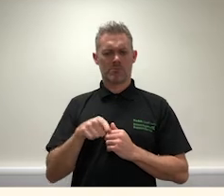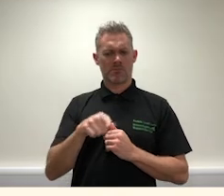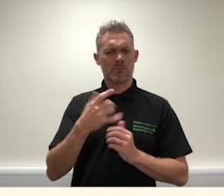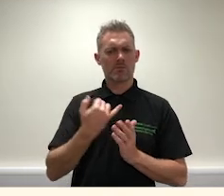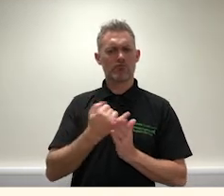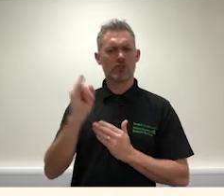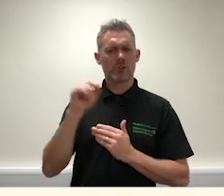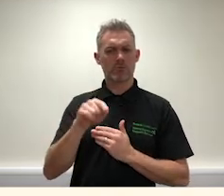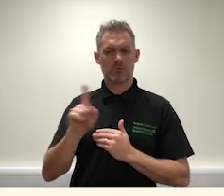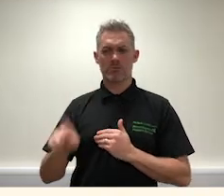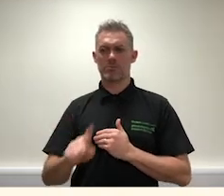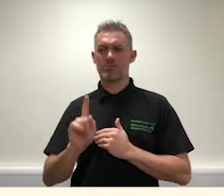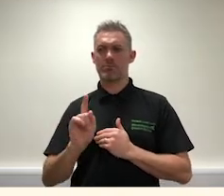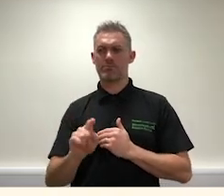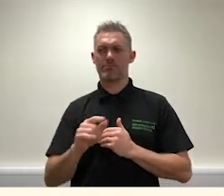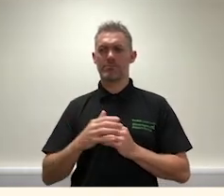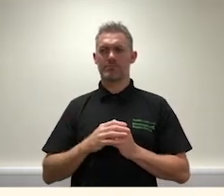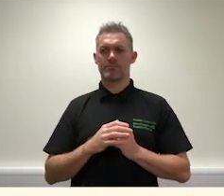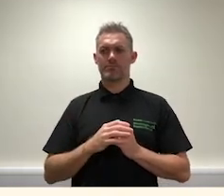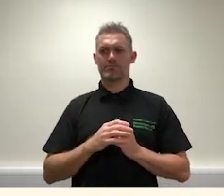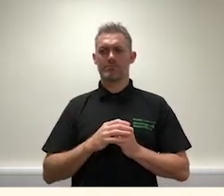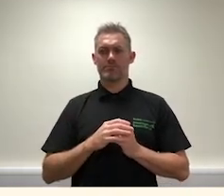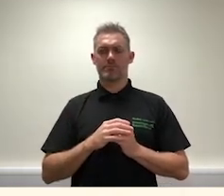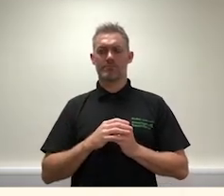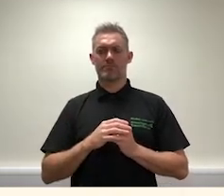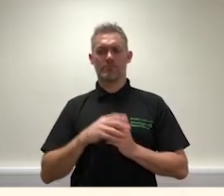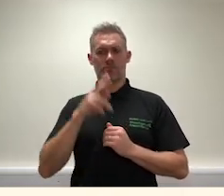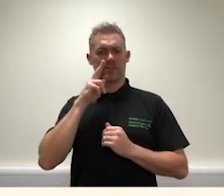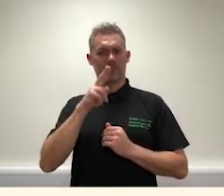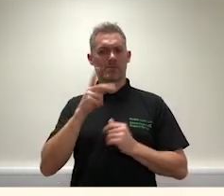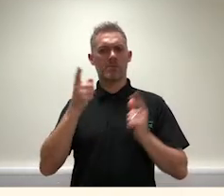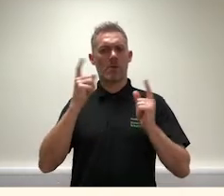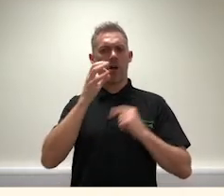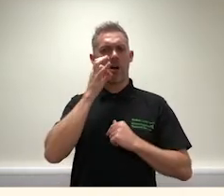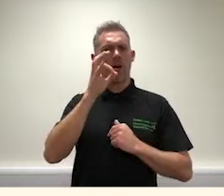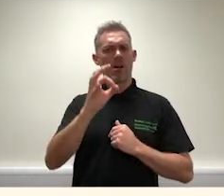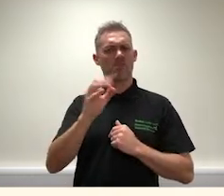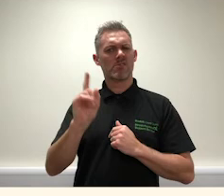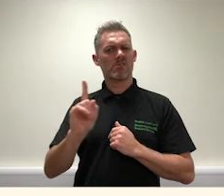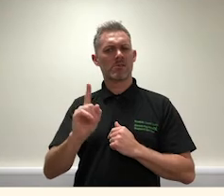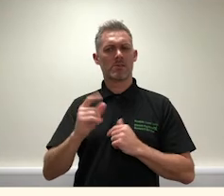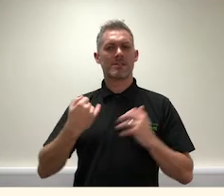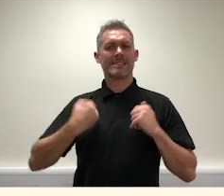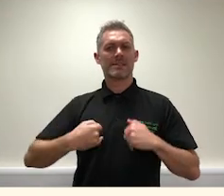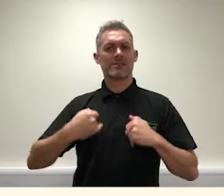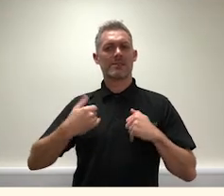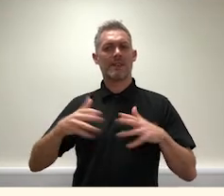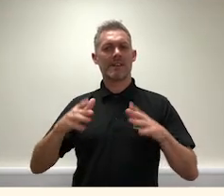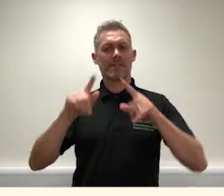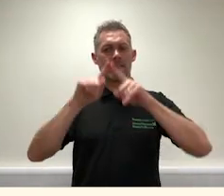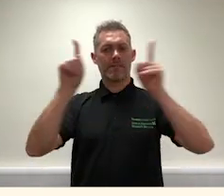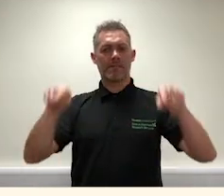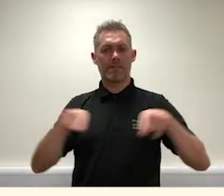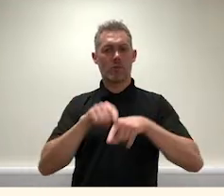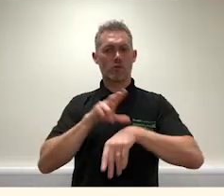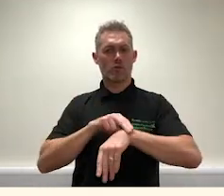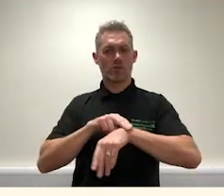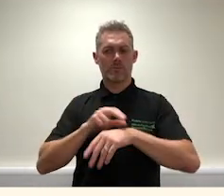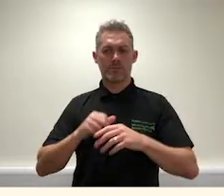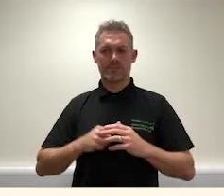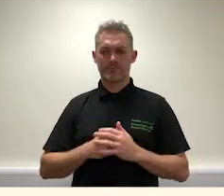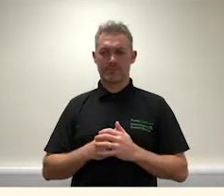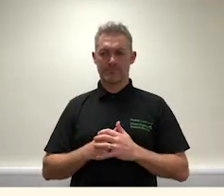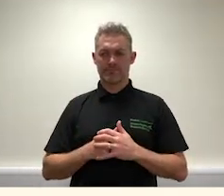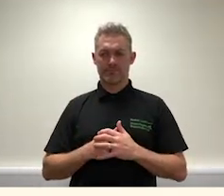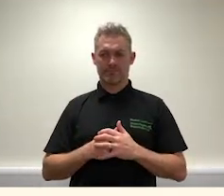one you need to edit. If you click on the clock icon, you can see the sick leave history and any comments from your employer. Here